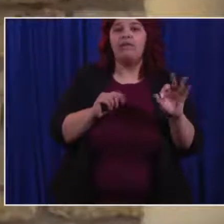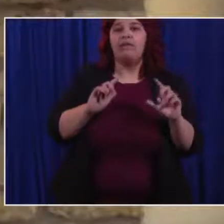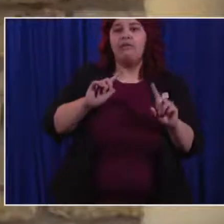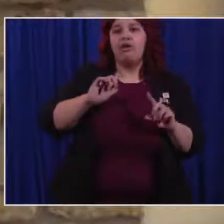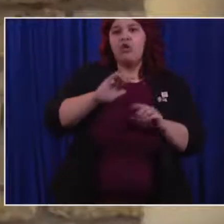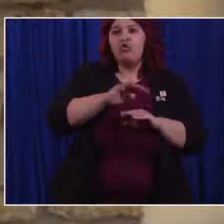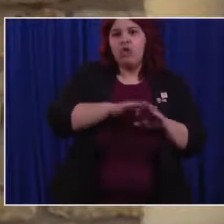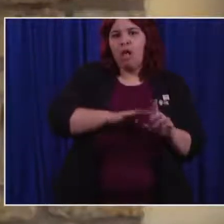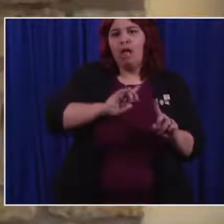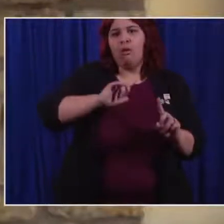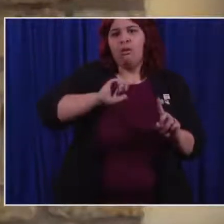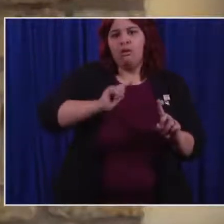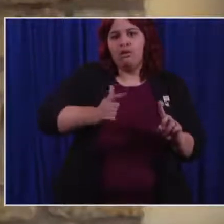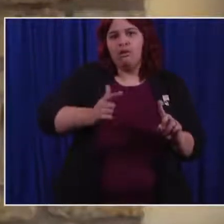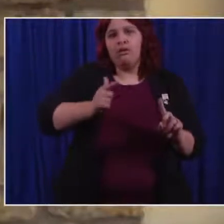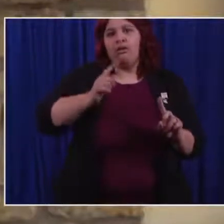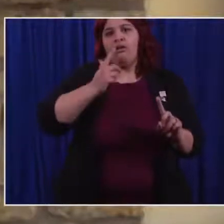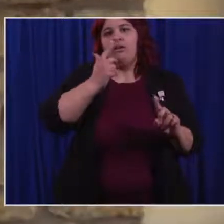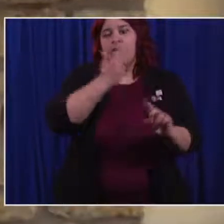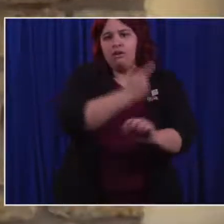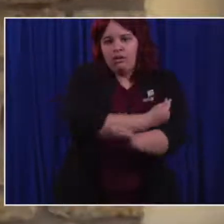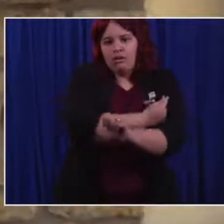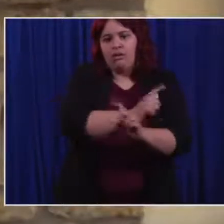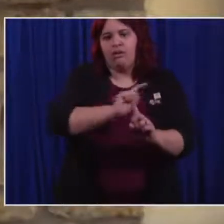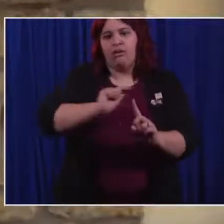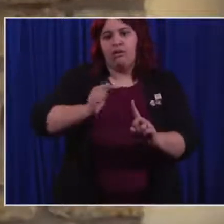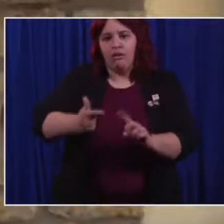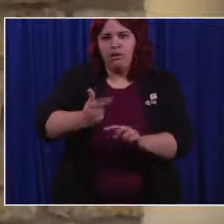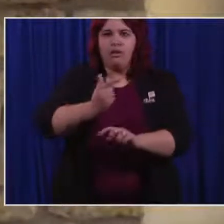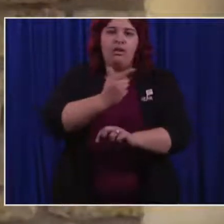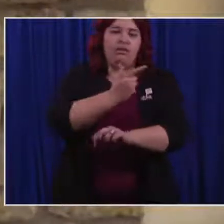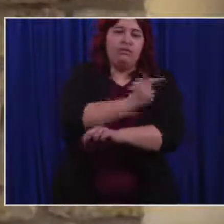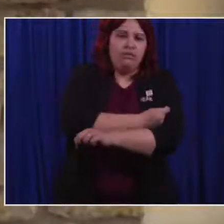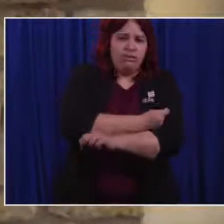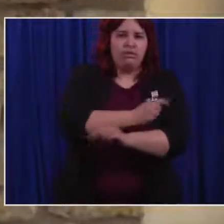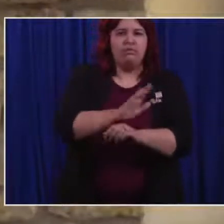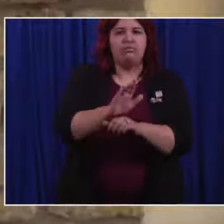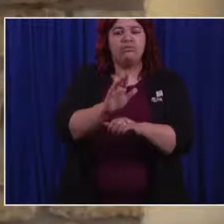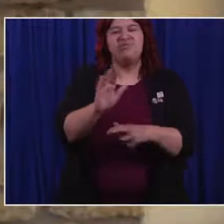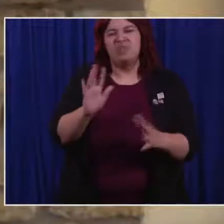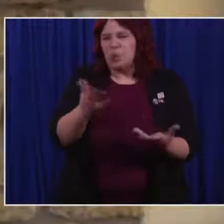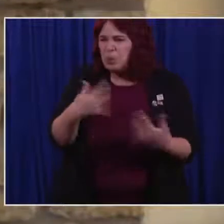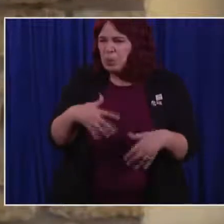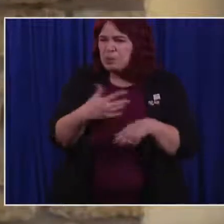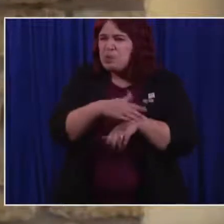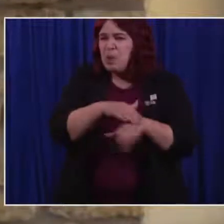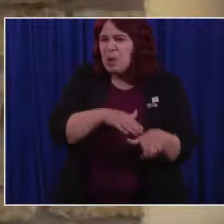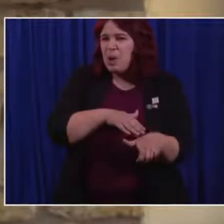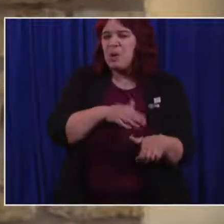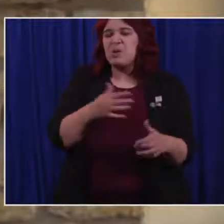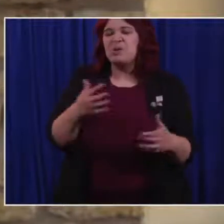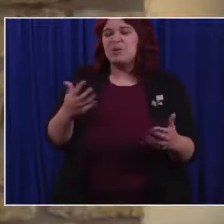slower in moving. It was taking longer to move forward. So we just, again,